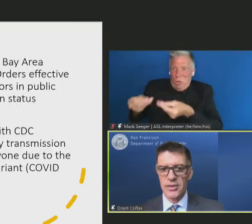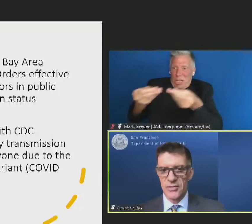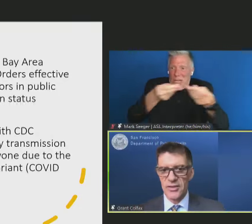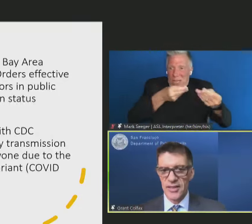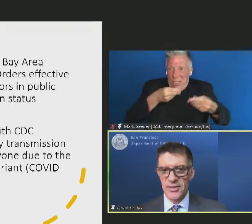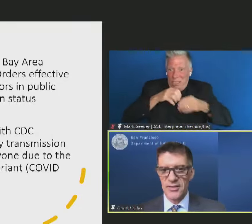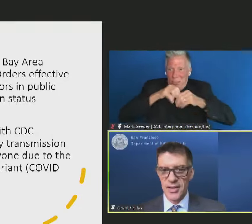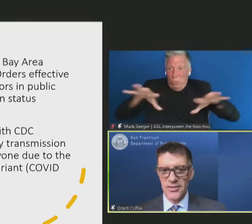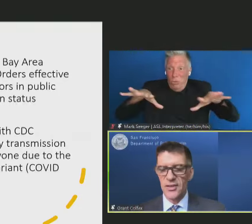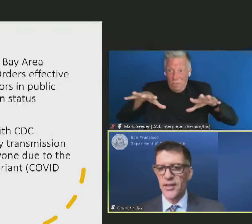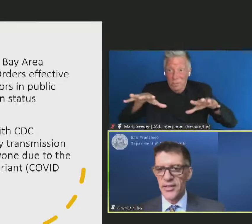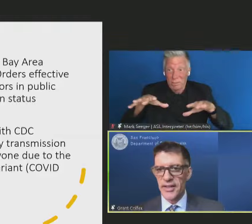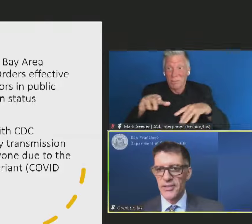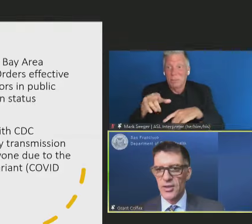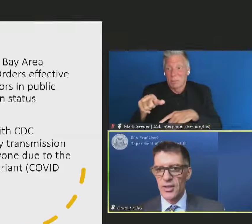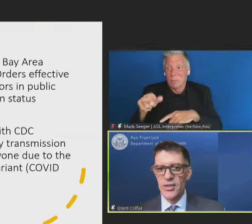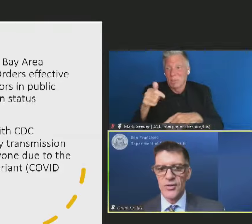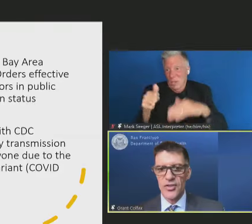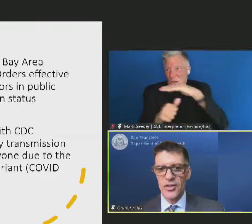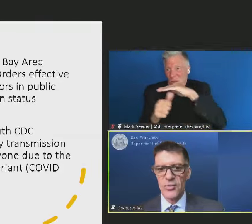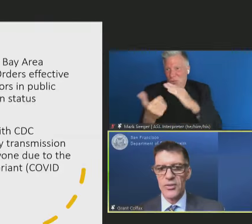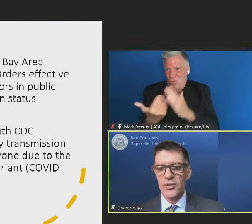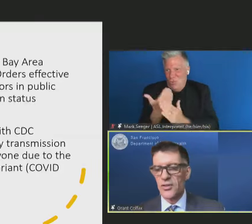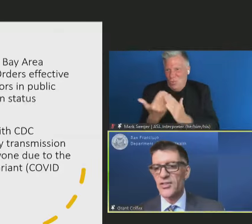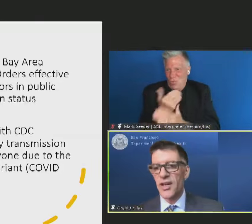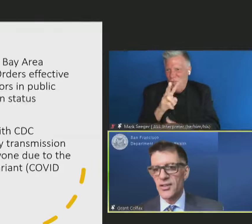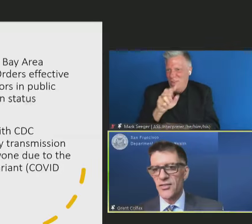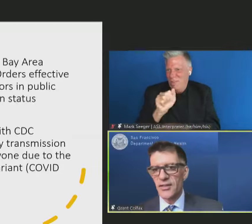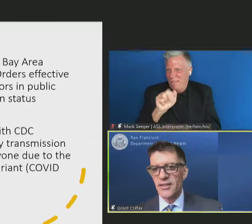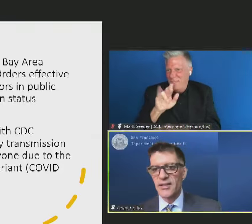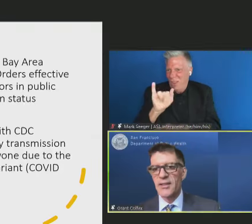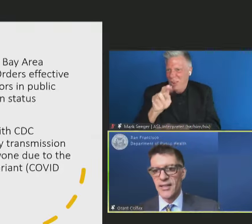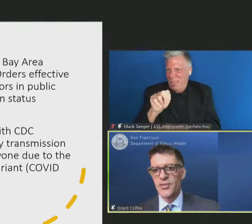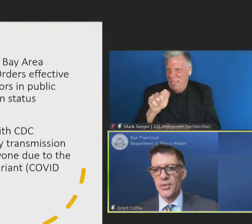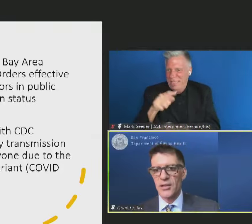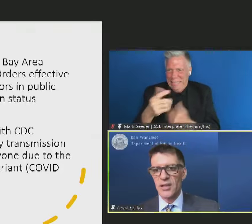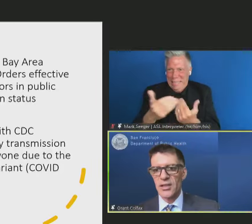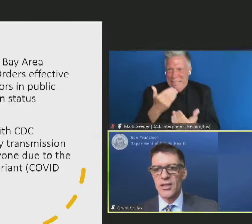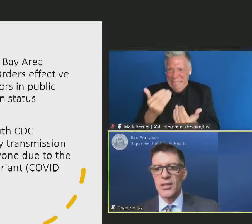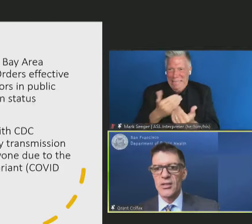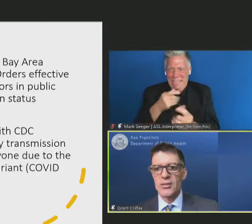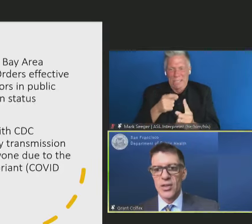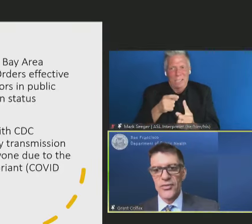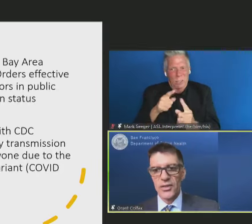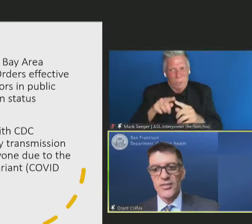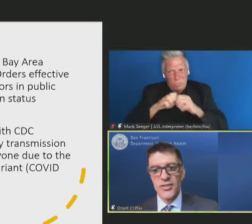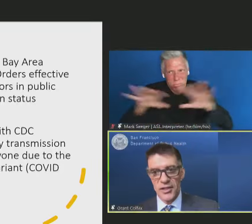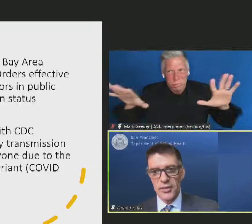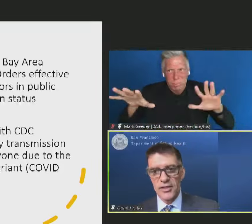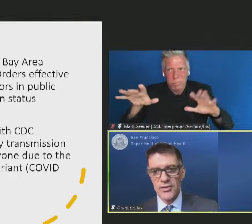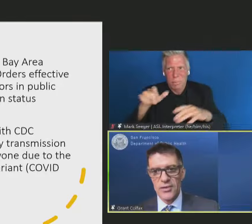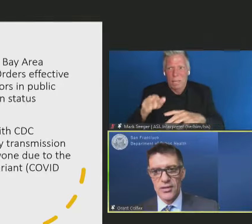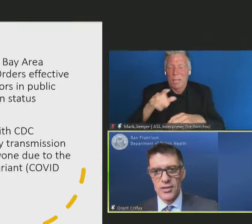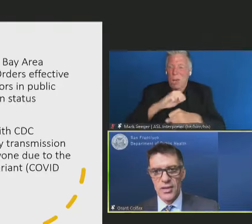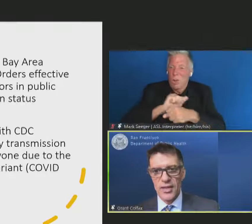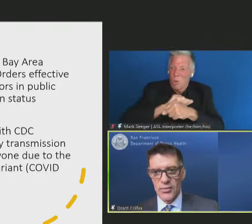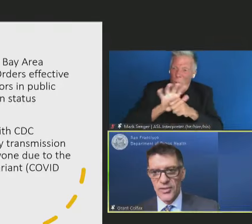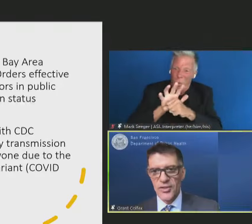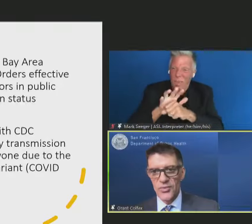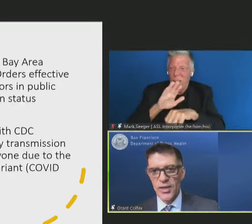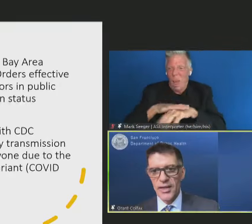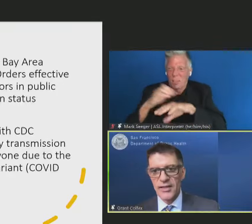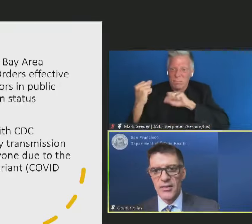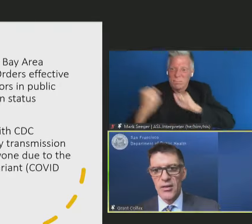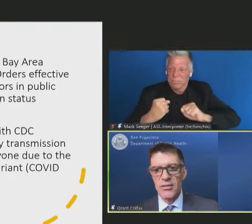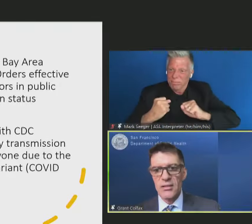widespread COVID-19 Delta variant. So, this Delta variant is really COVID on steroids, which